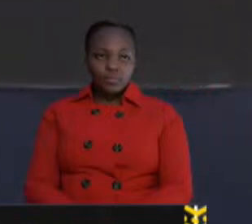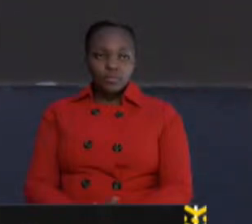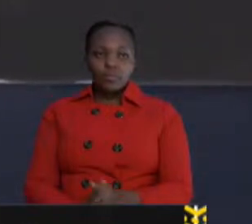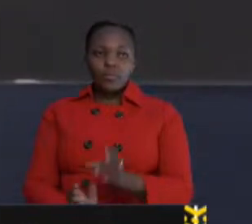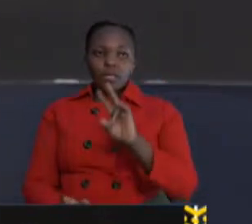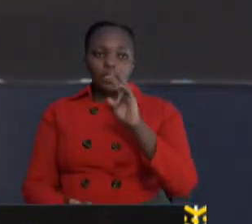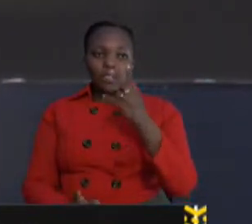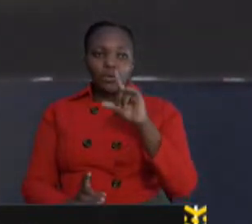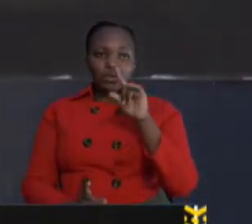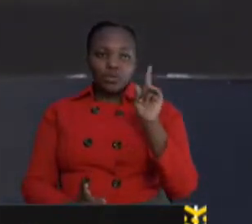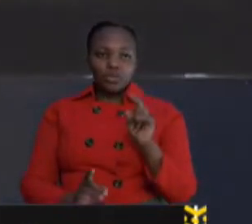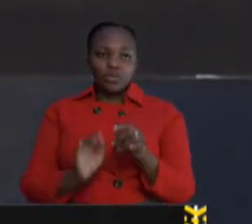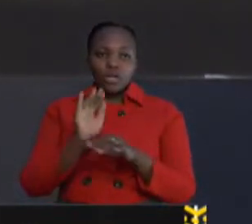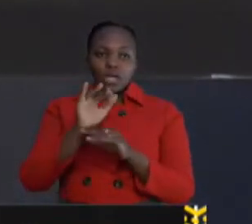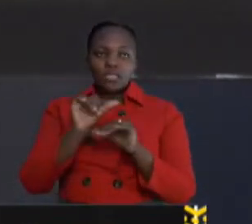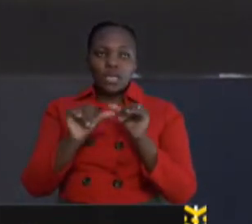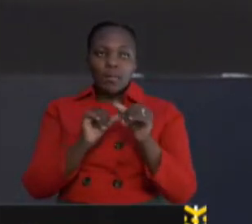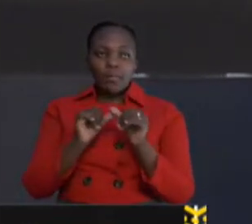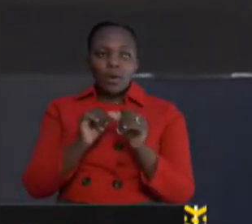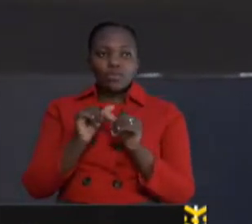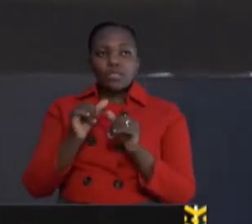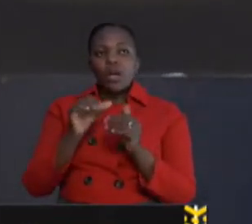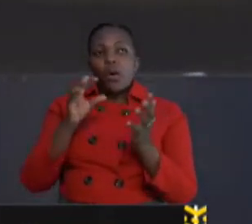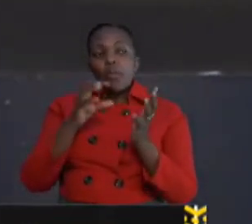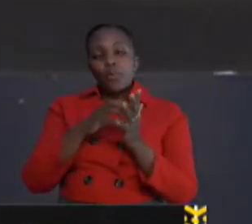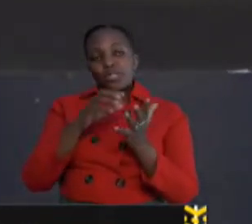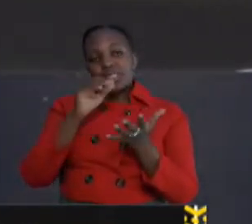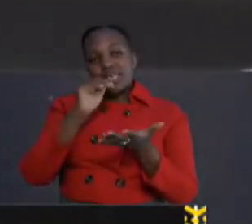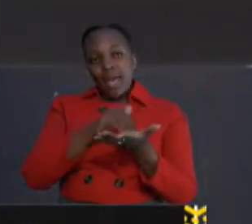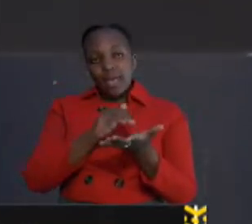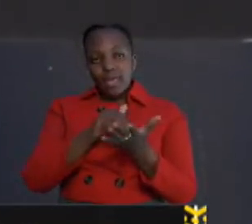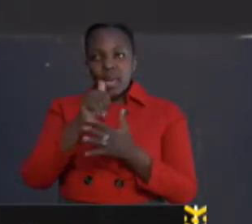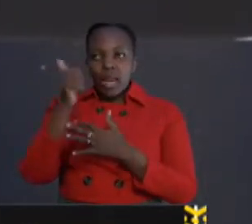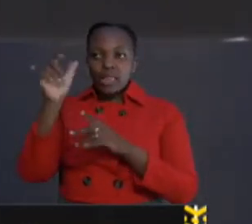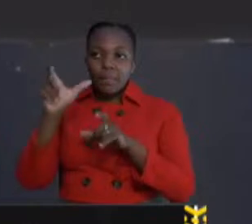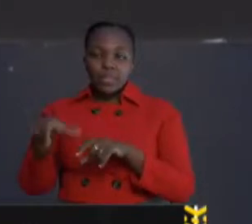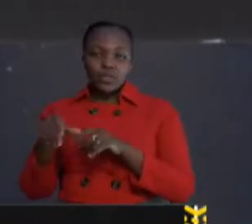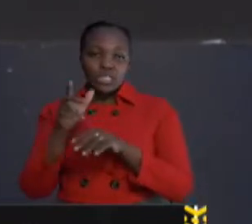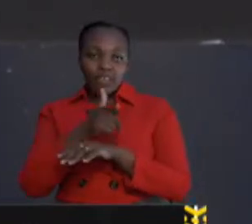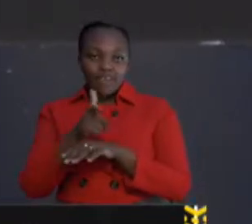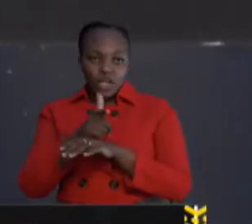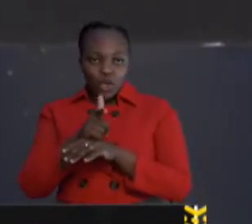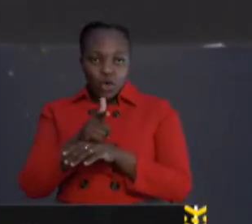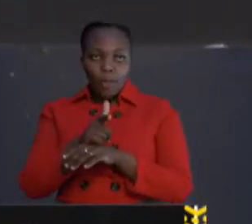asked about reposting and whether it's considered